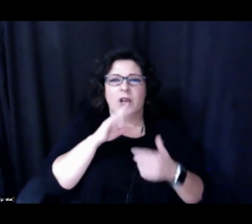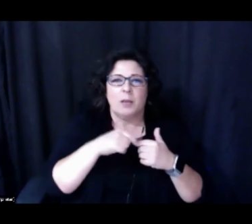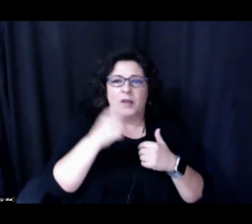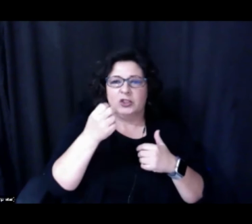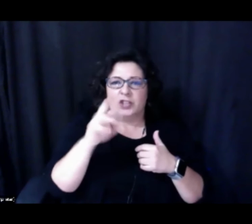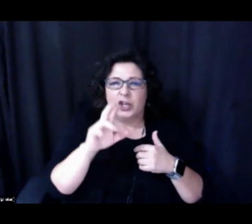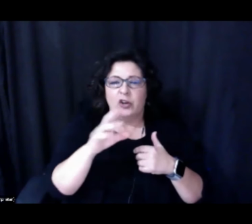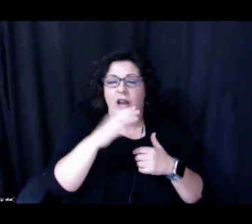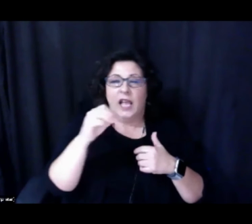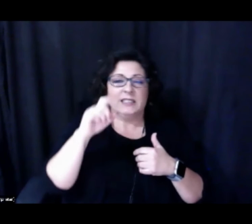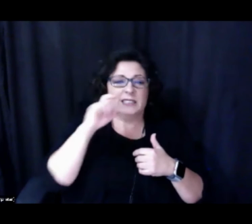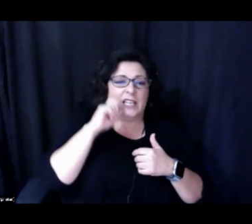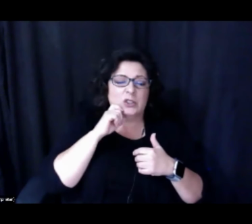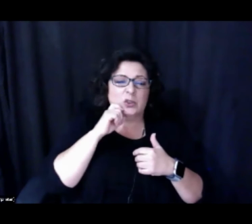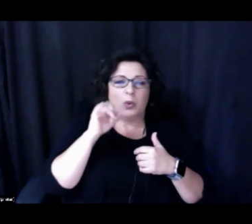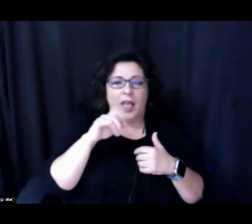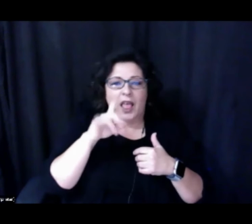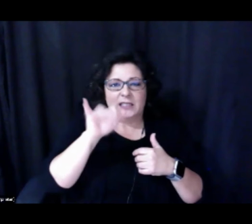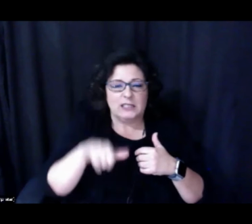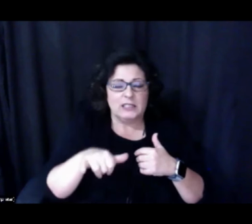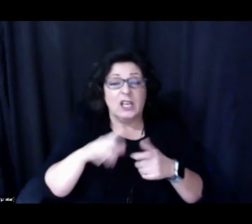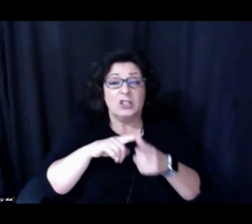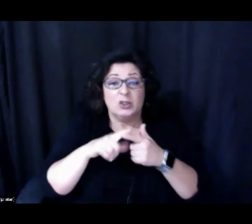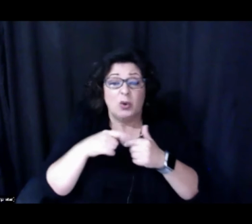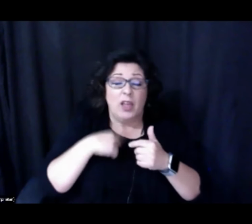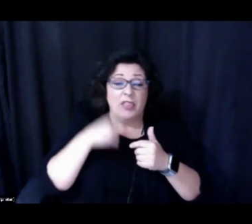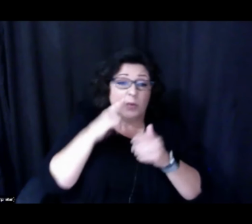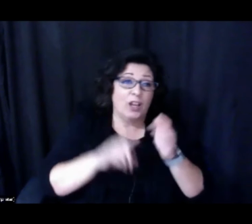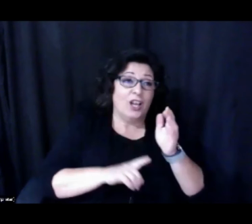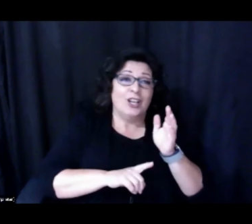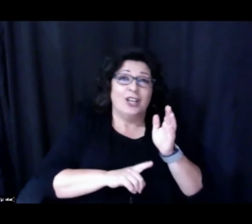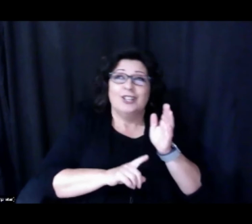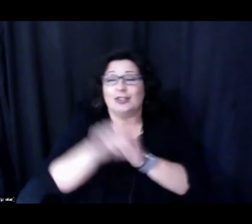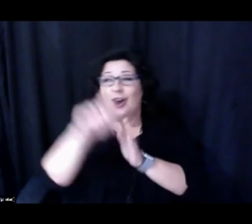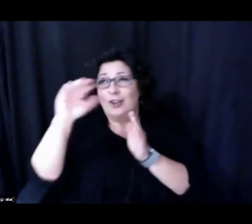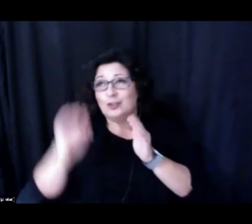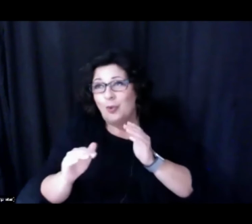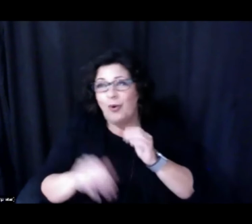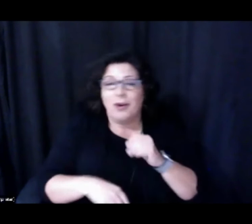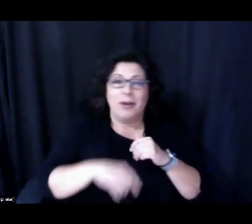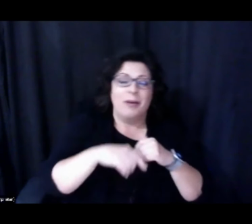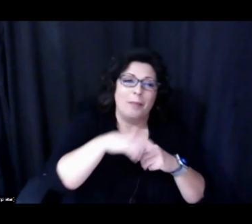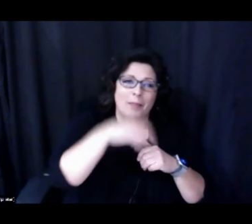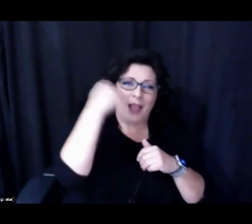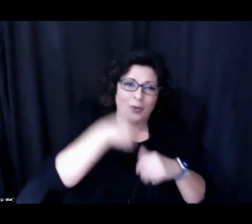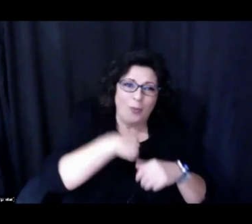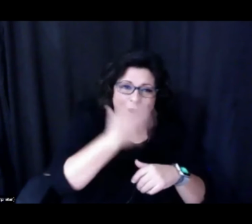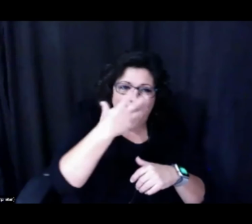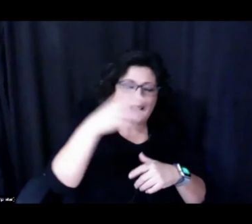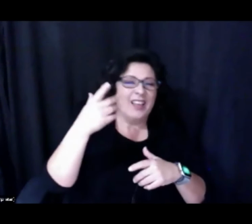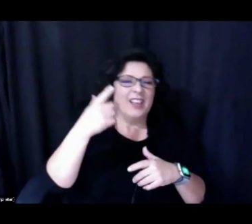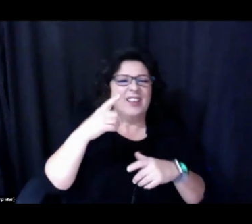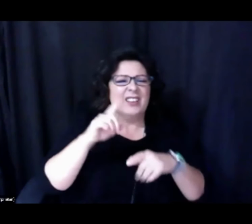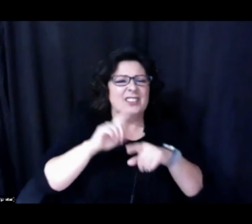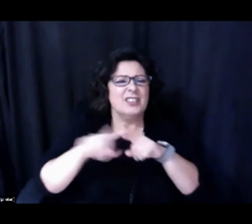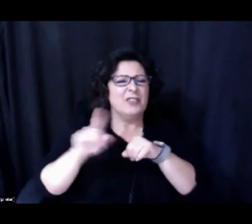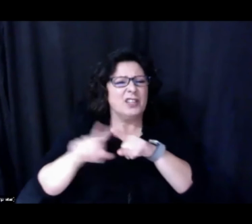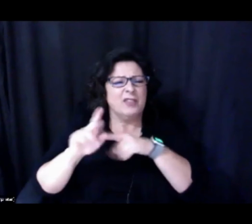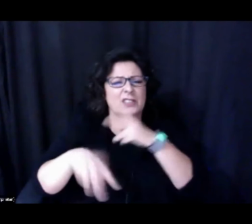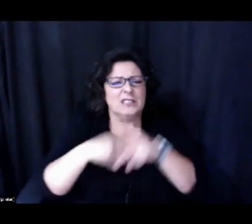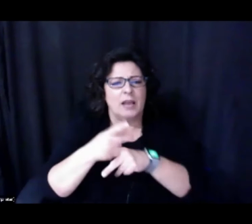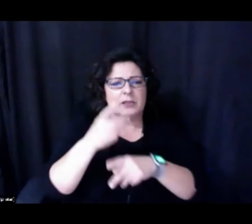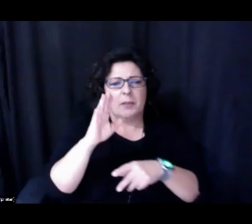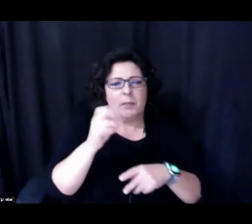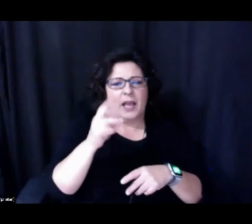sexuality. But there's other binaries, right? So I'm seeing tall, short, right, wrong, black, white, right? There's a lot of different binaries,